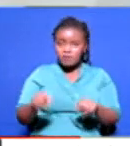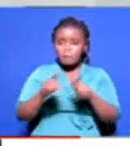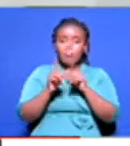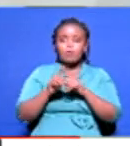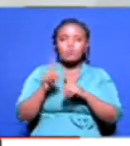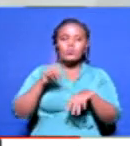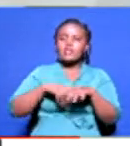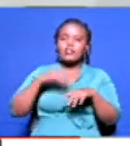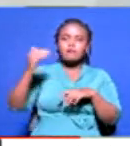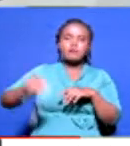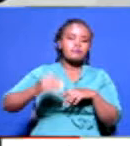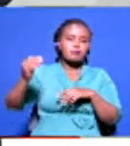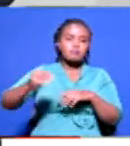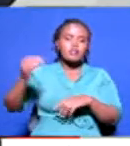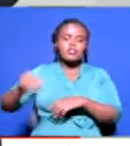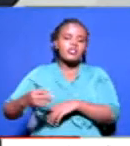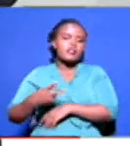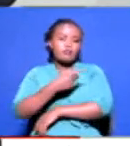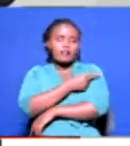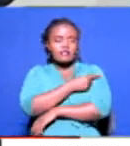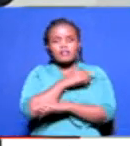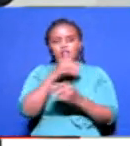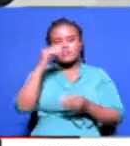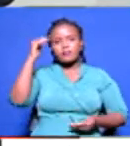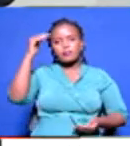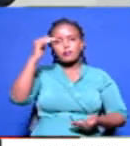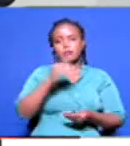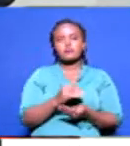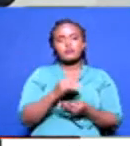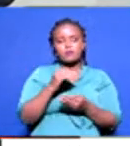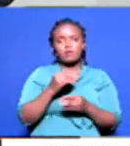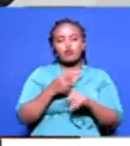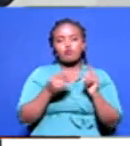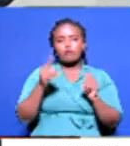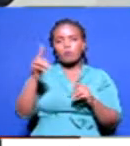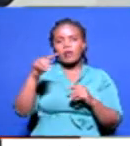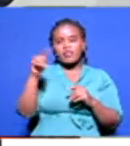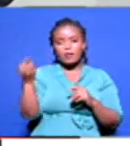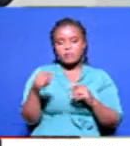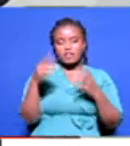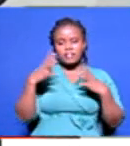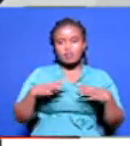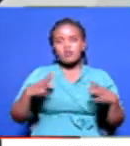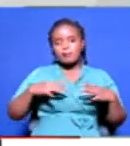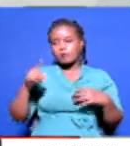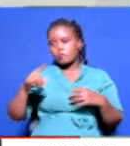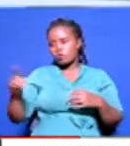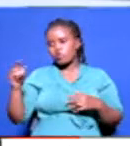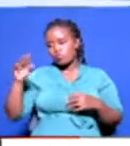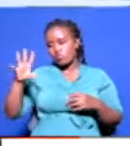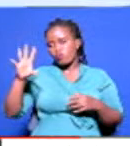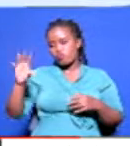uptick reduces from the daily COVID vaccines, reduced from 1,000 people to 50 people.